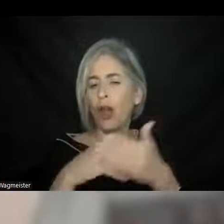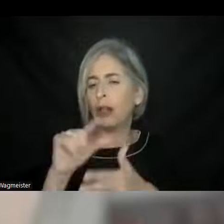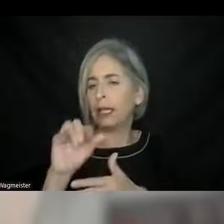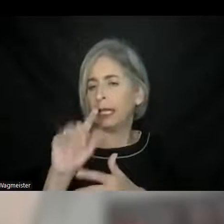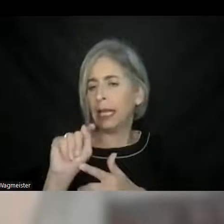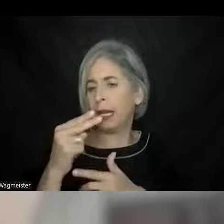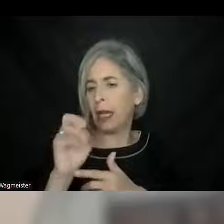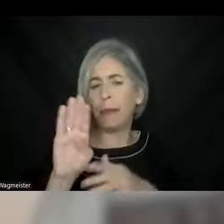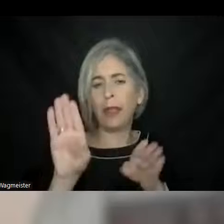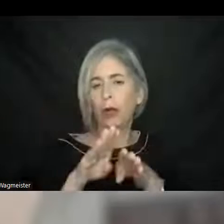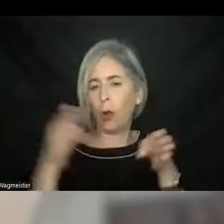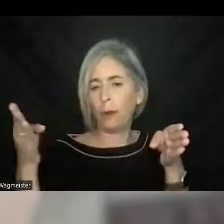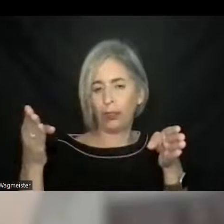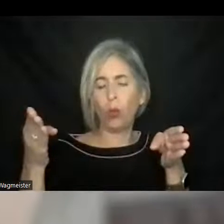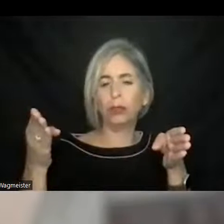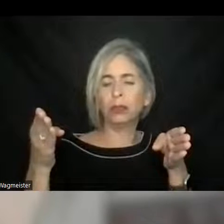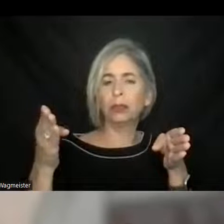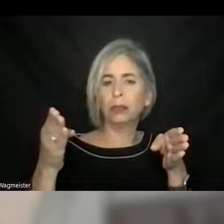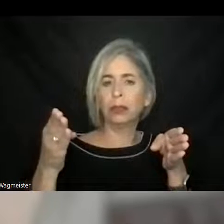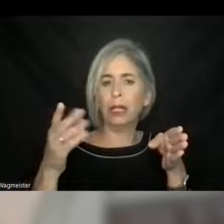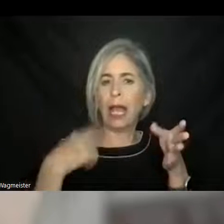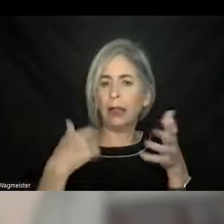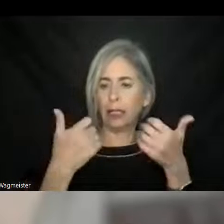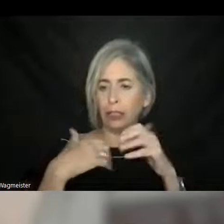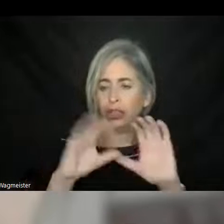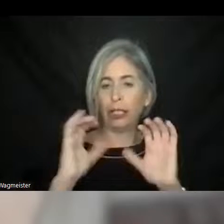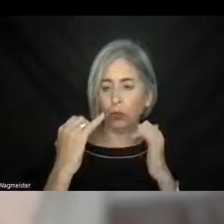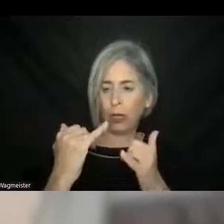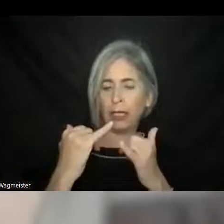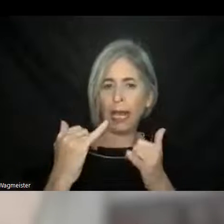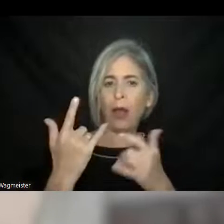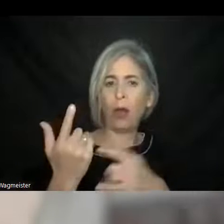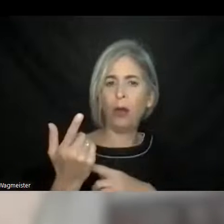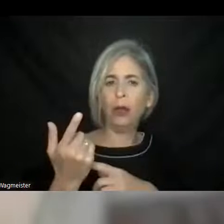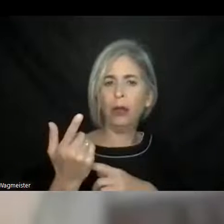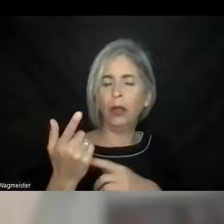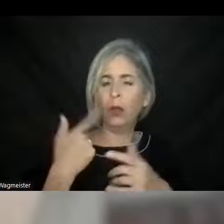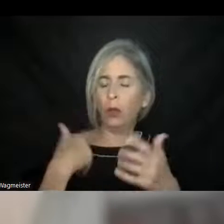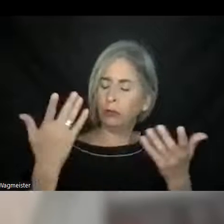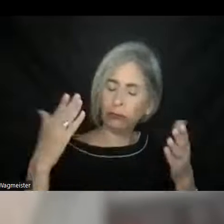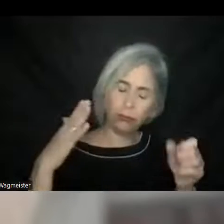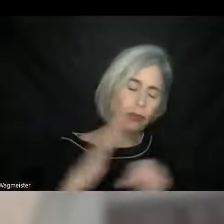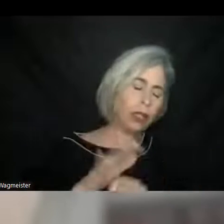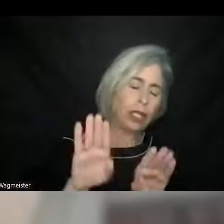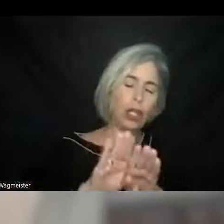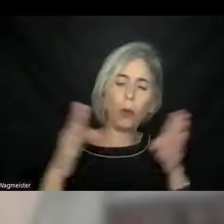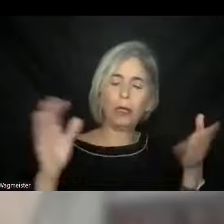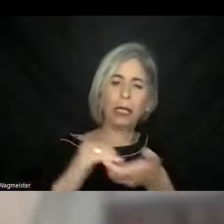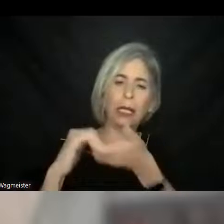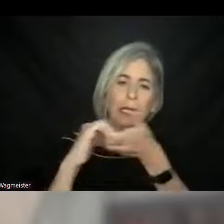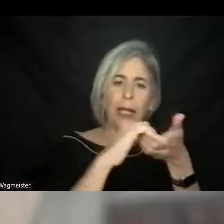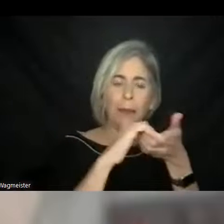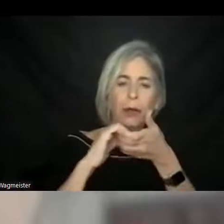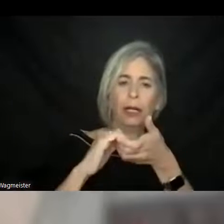source . And I'll take the chance right now we're totally open to collaborating, fork